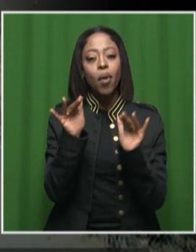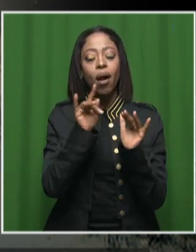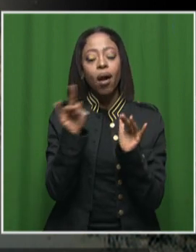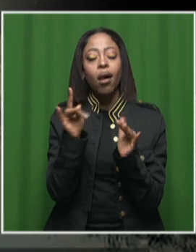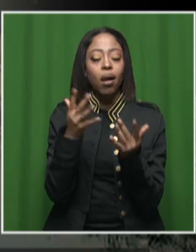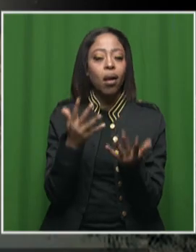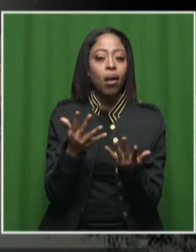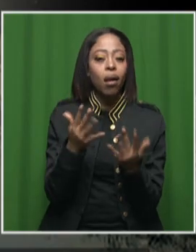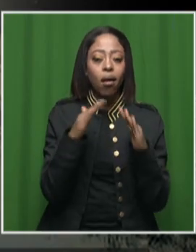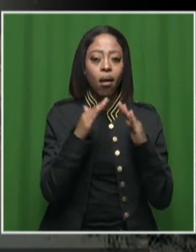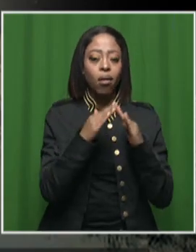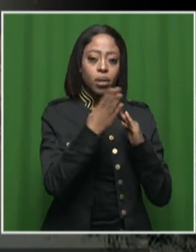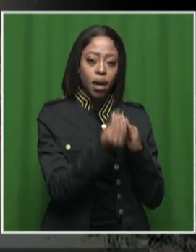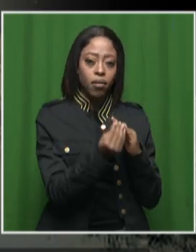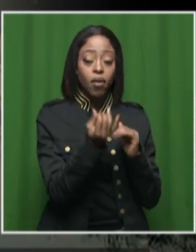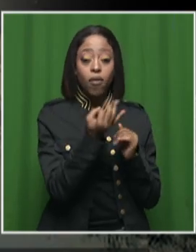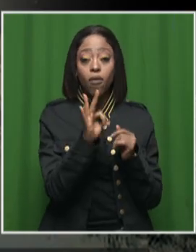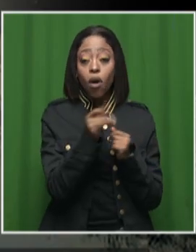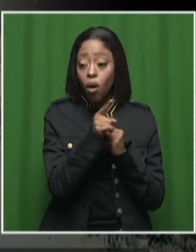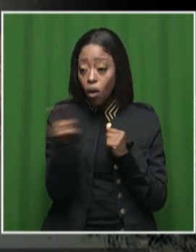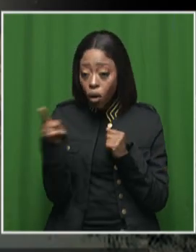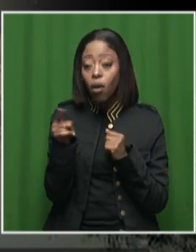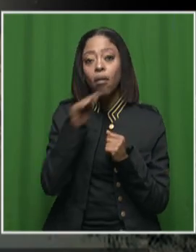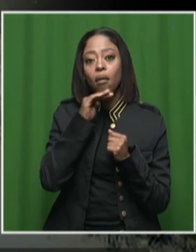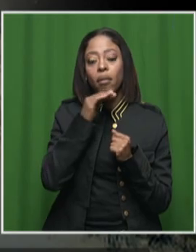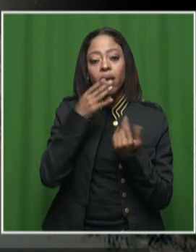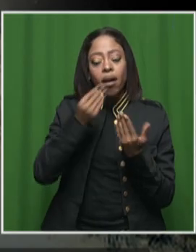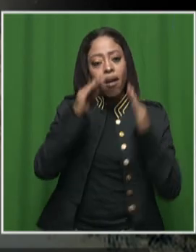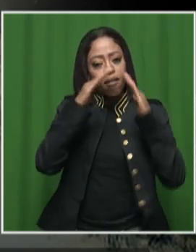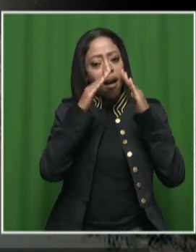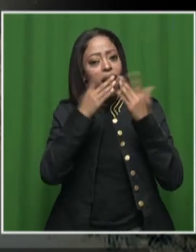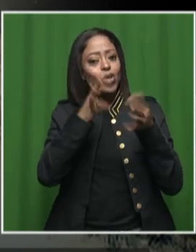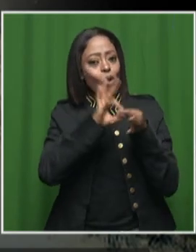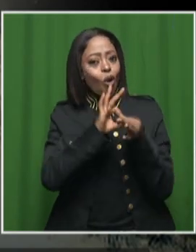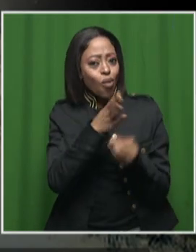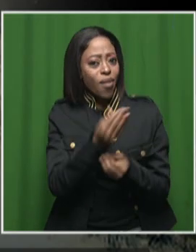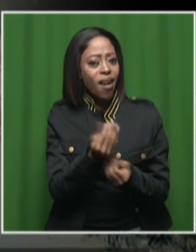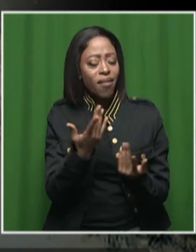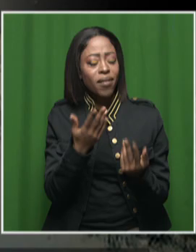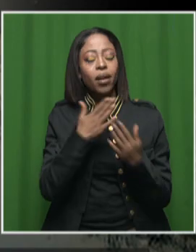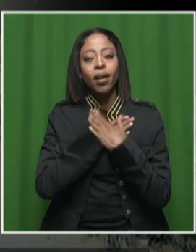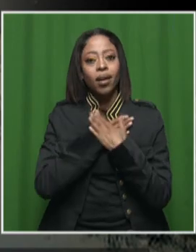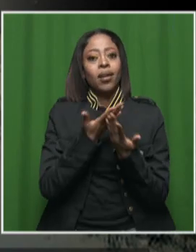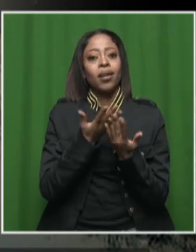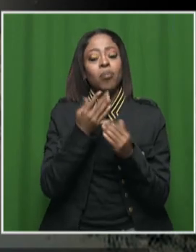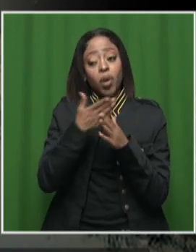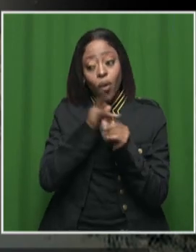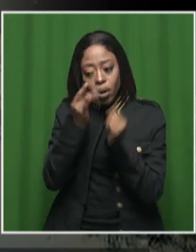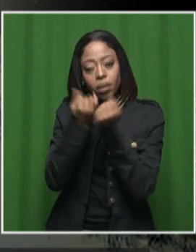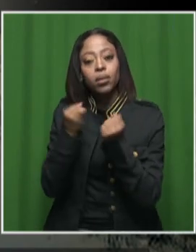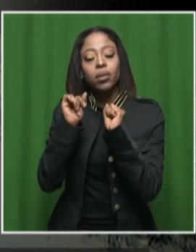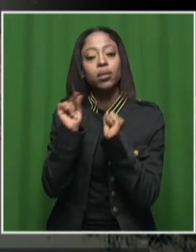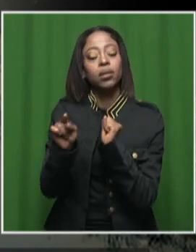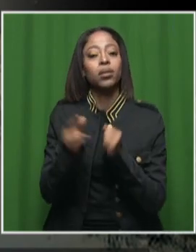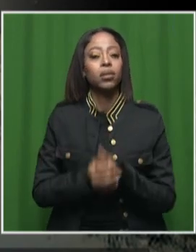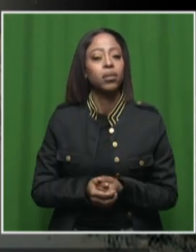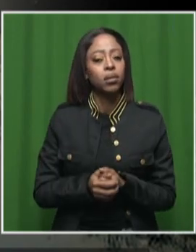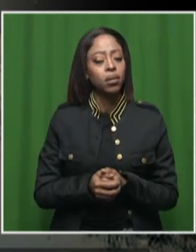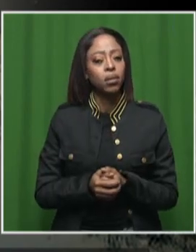millions who are housed, for them, the roof over their head has come through this democracy.